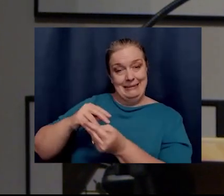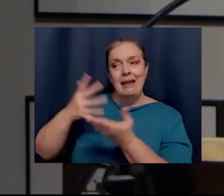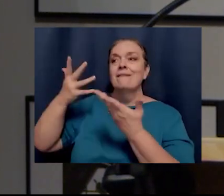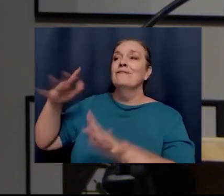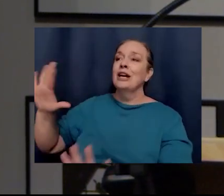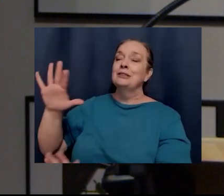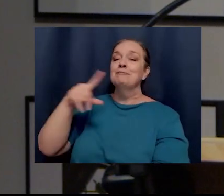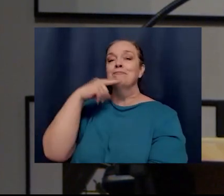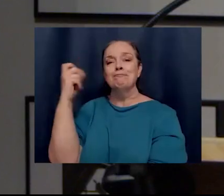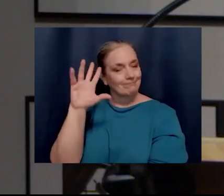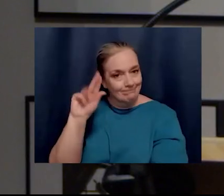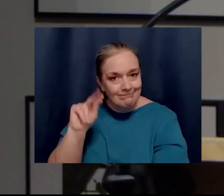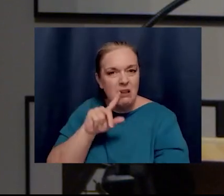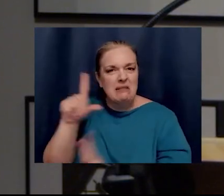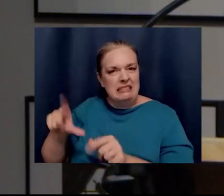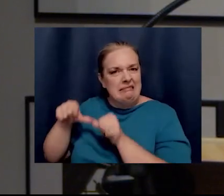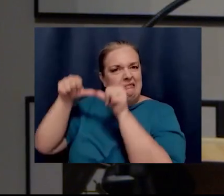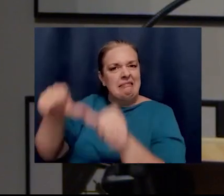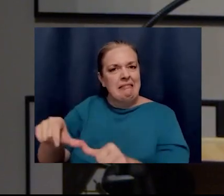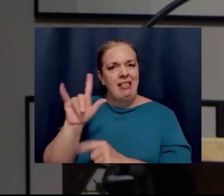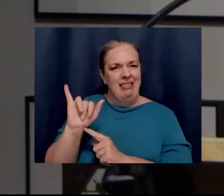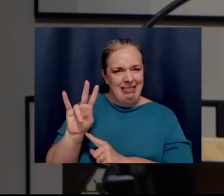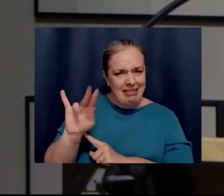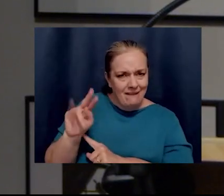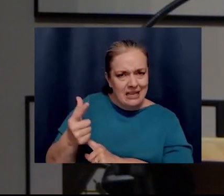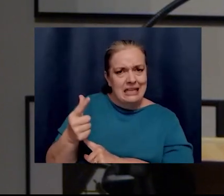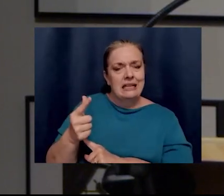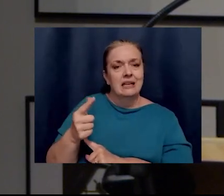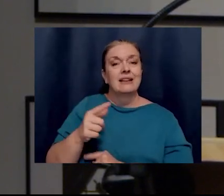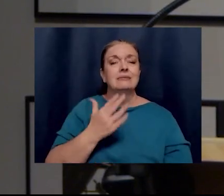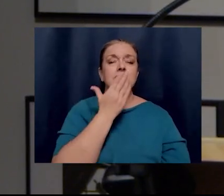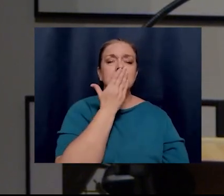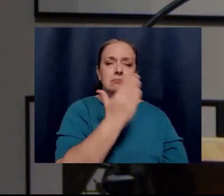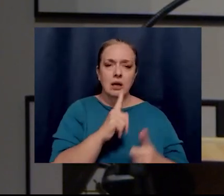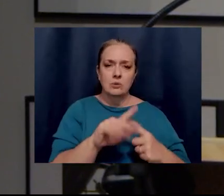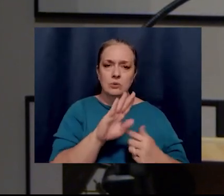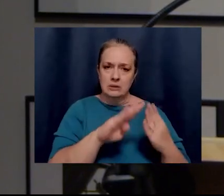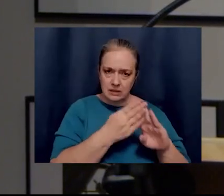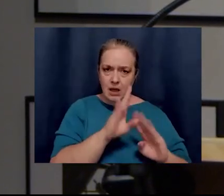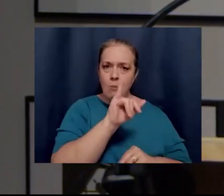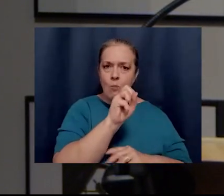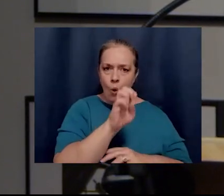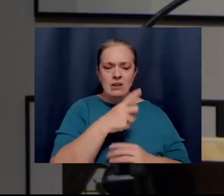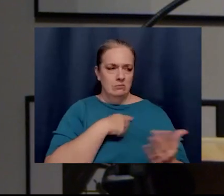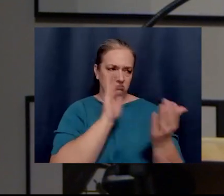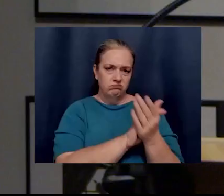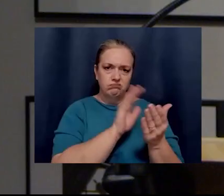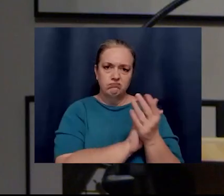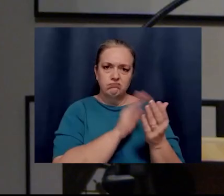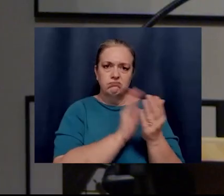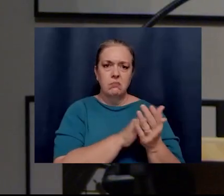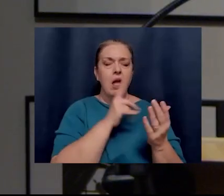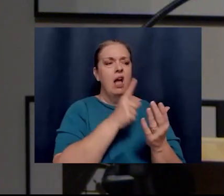the city of Boise is to be commended for staying true to a mission of also being a place that serves a wide range